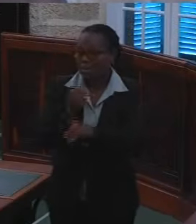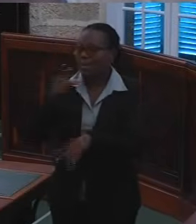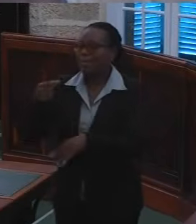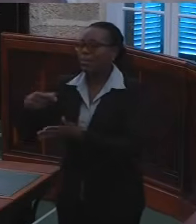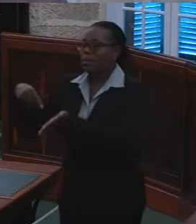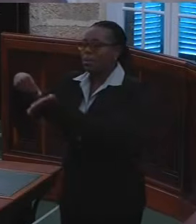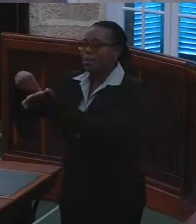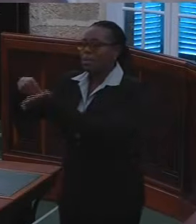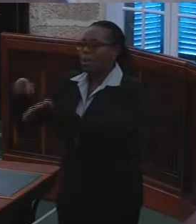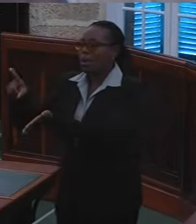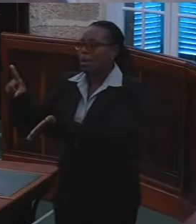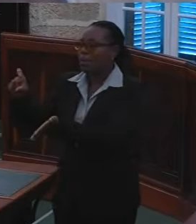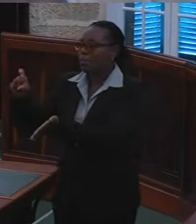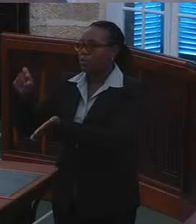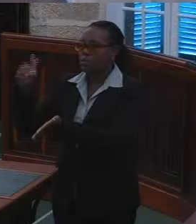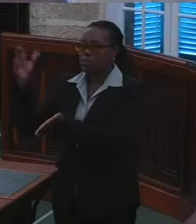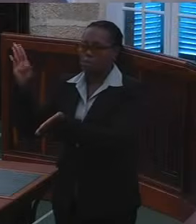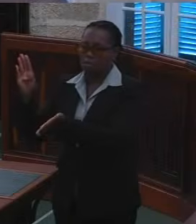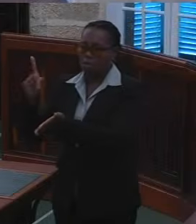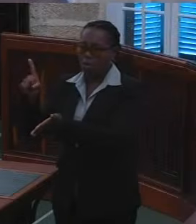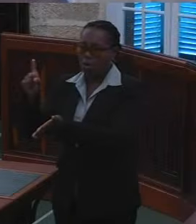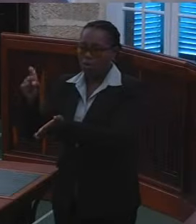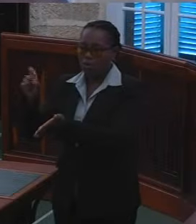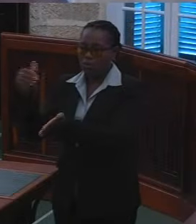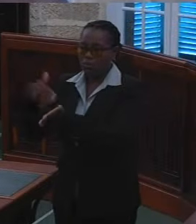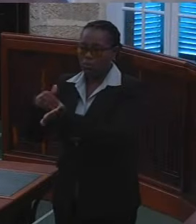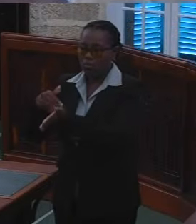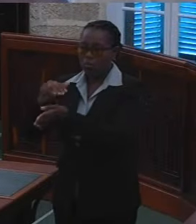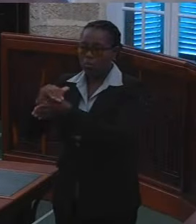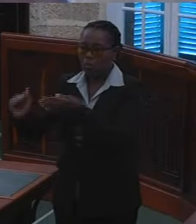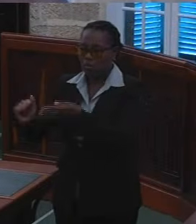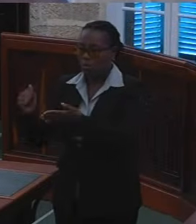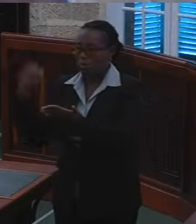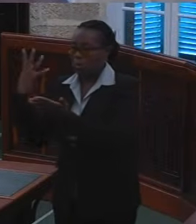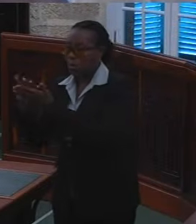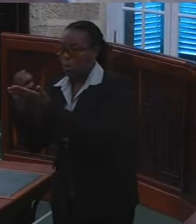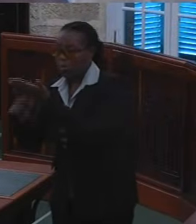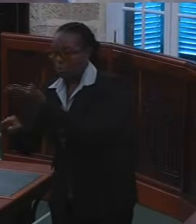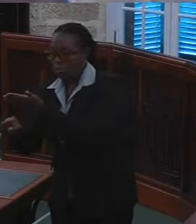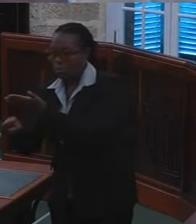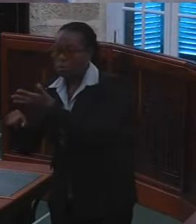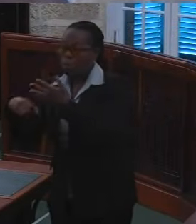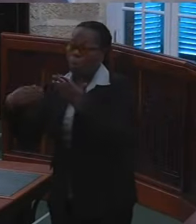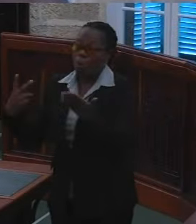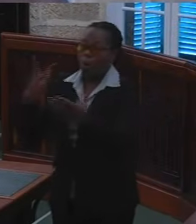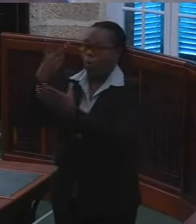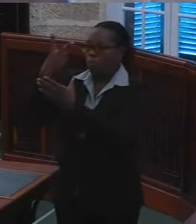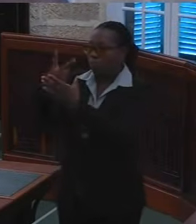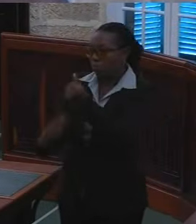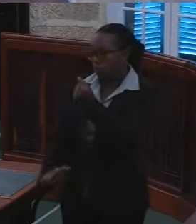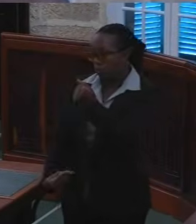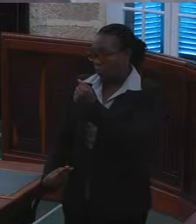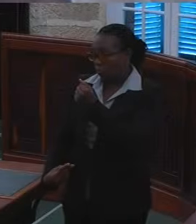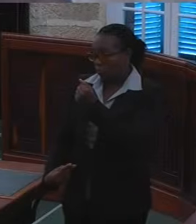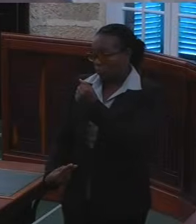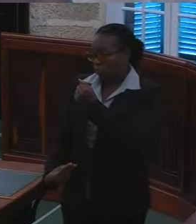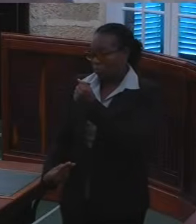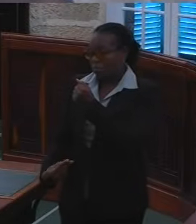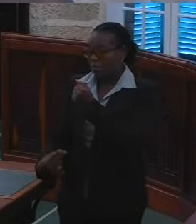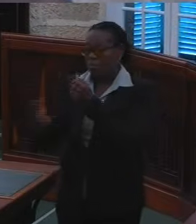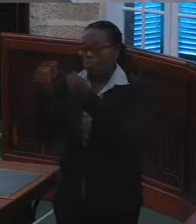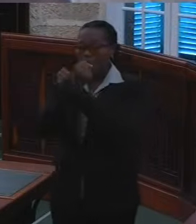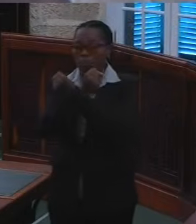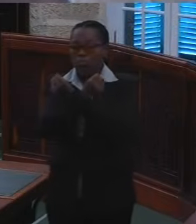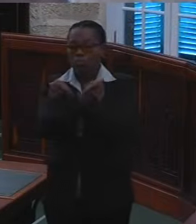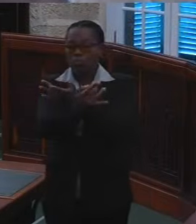to $100,000, imprisonment, or both. Let the message go out to